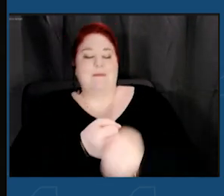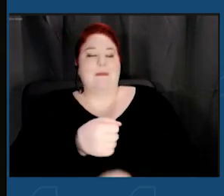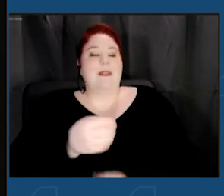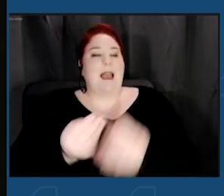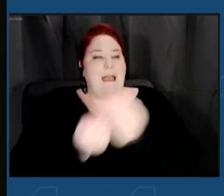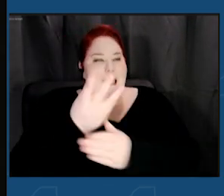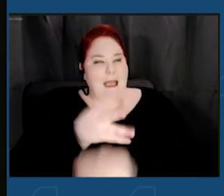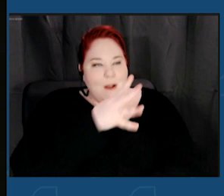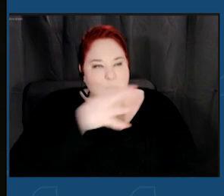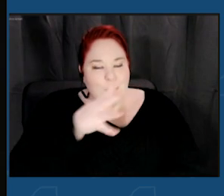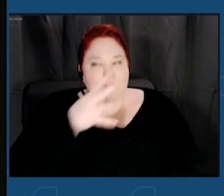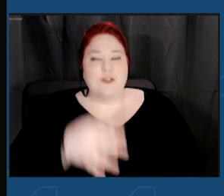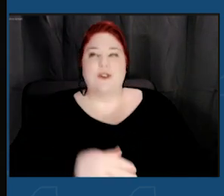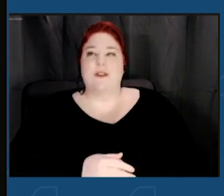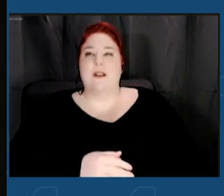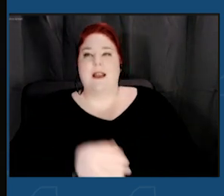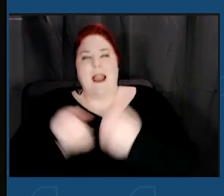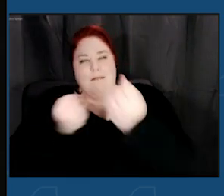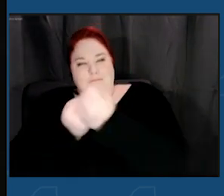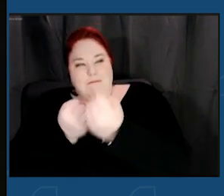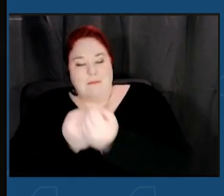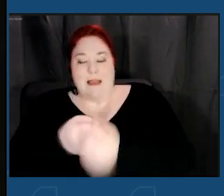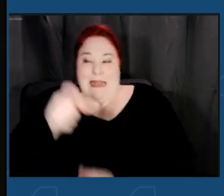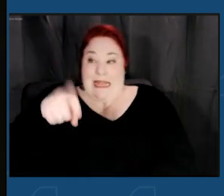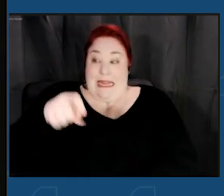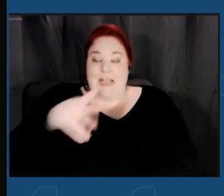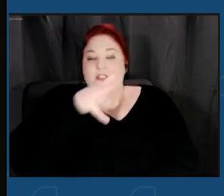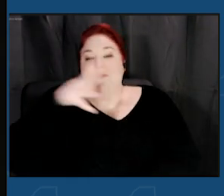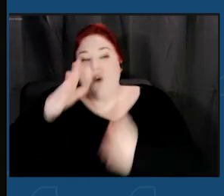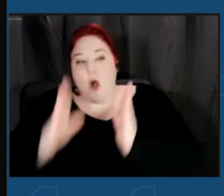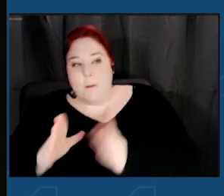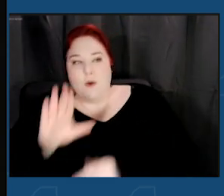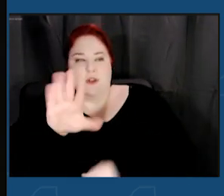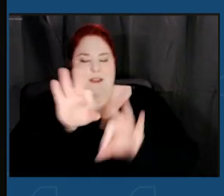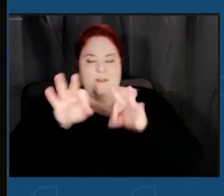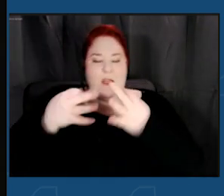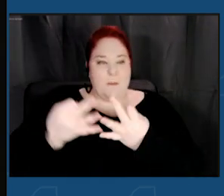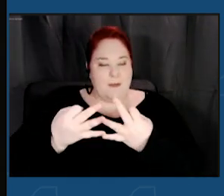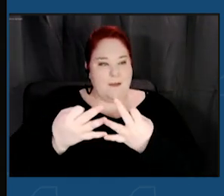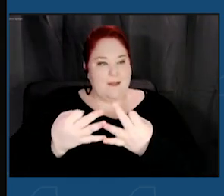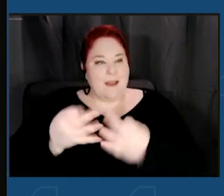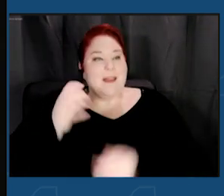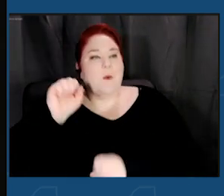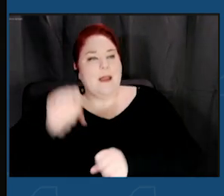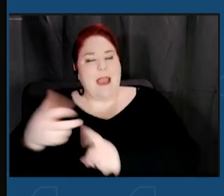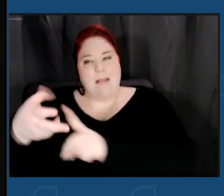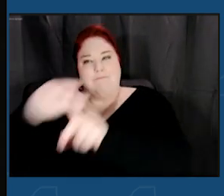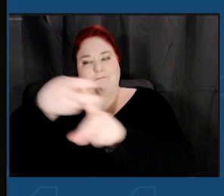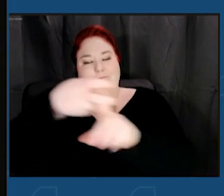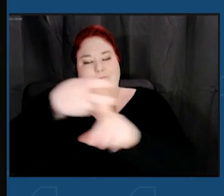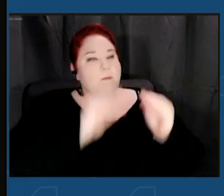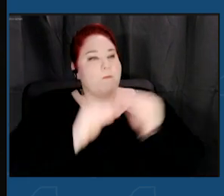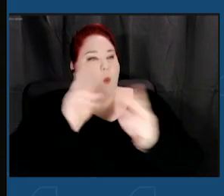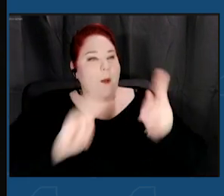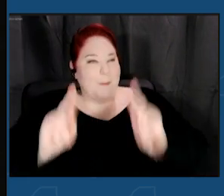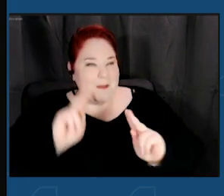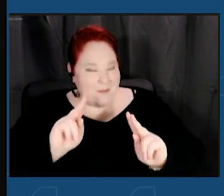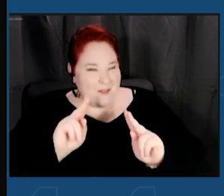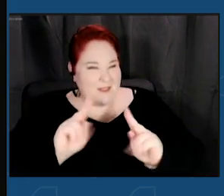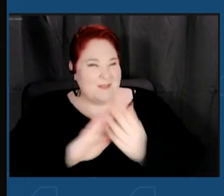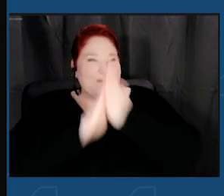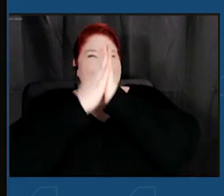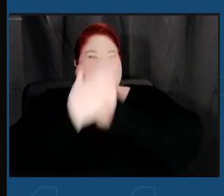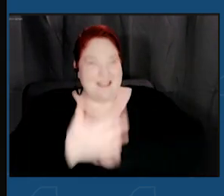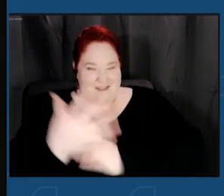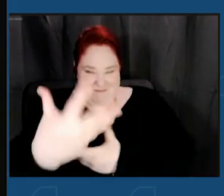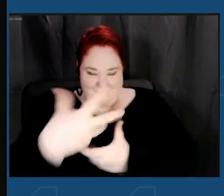advocating for the needs of our farmers and farm families, and how we get more people to want to sit where you are today in the future. So the New York